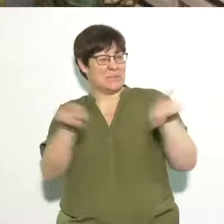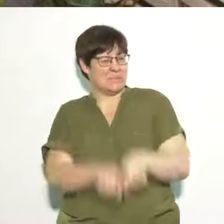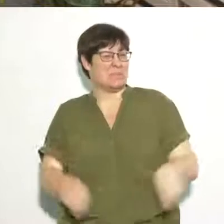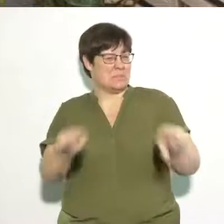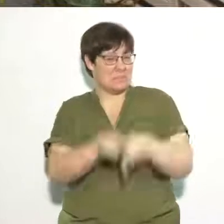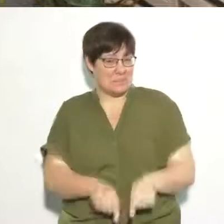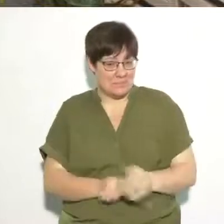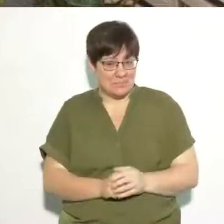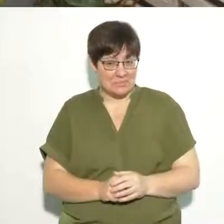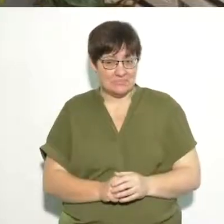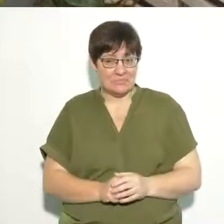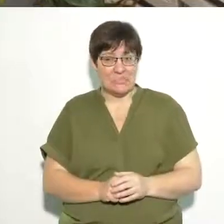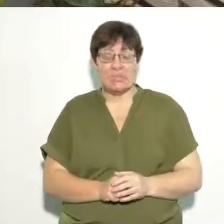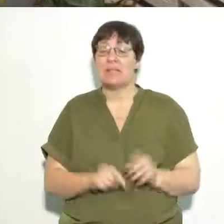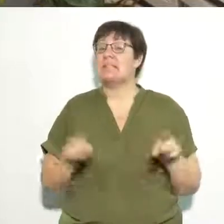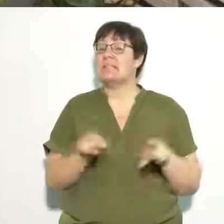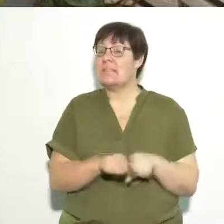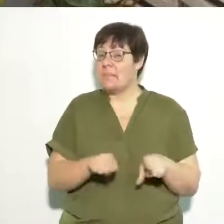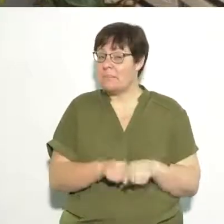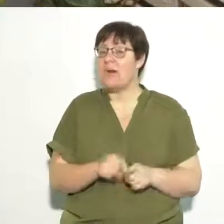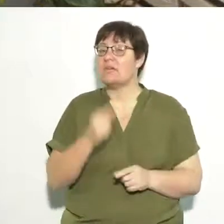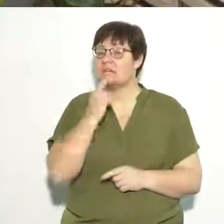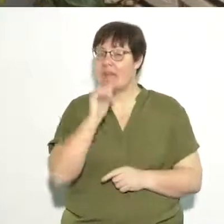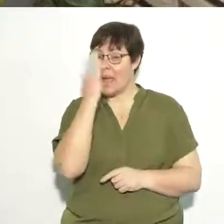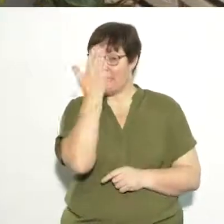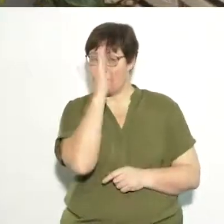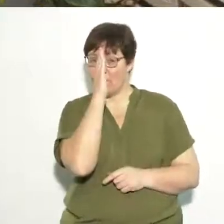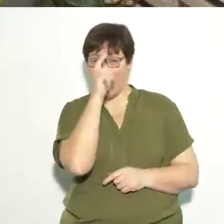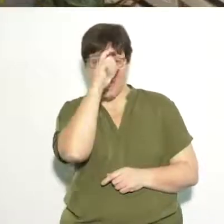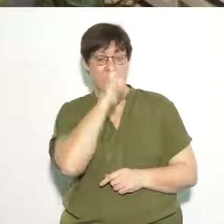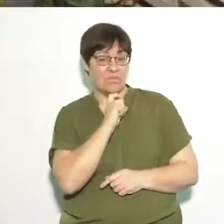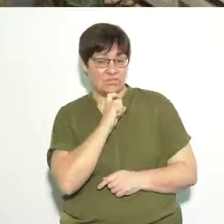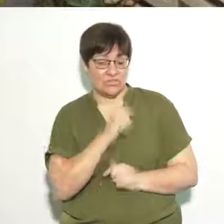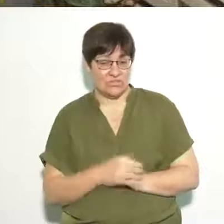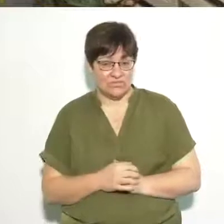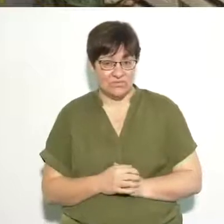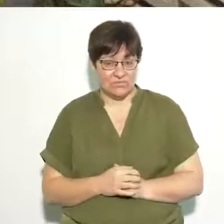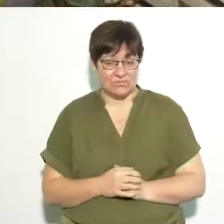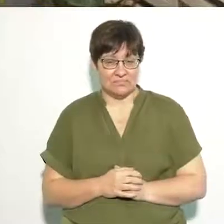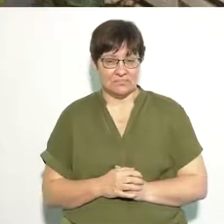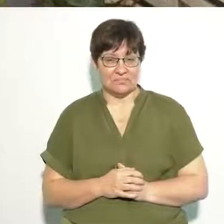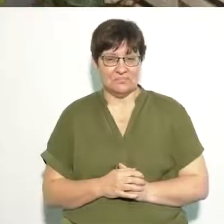side. We also say it is a mirror image.